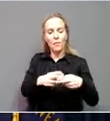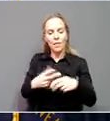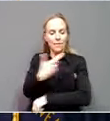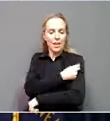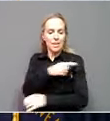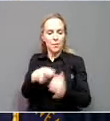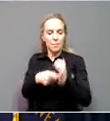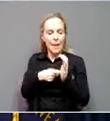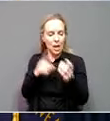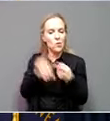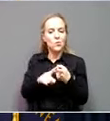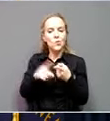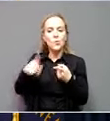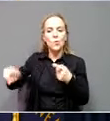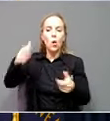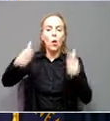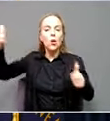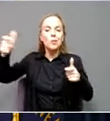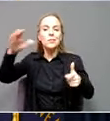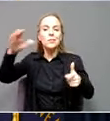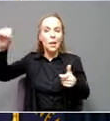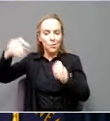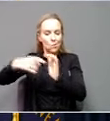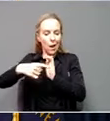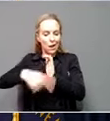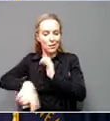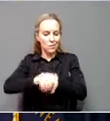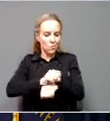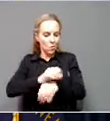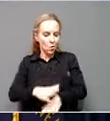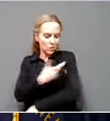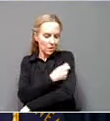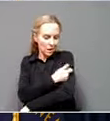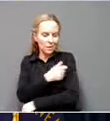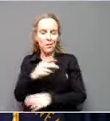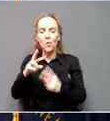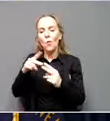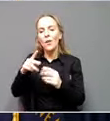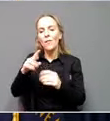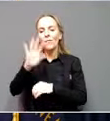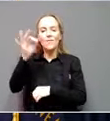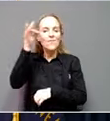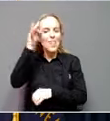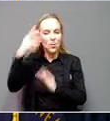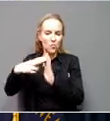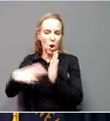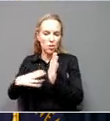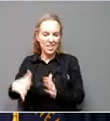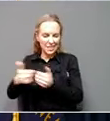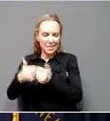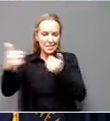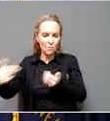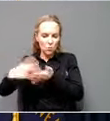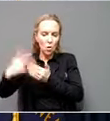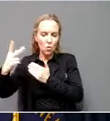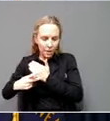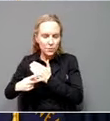large employers and or to federal contractors, which are separate programs,